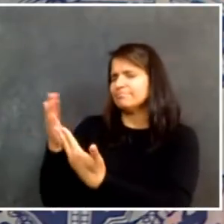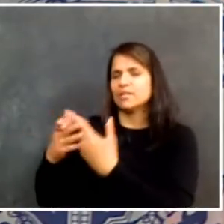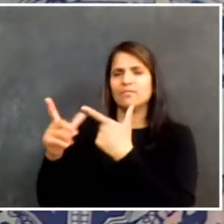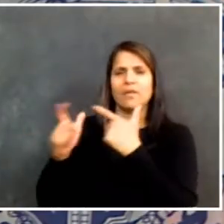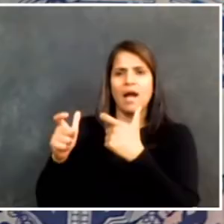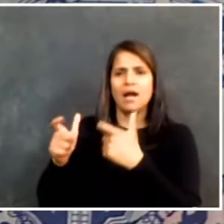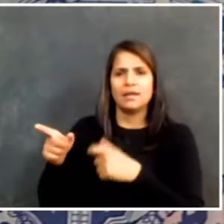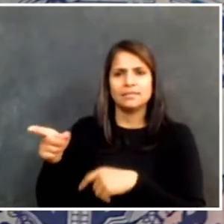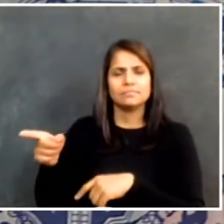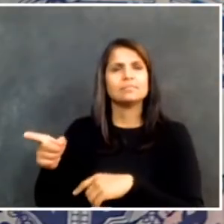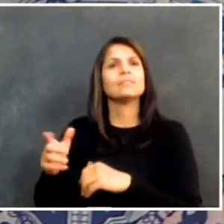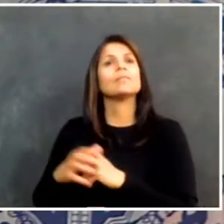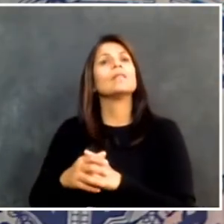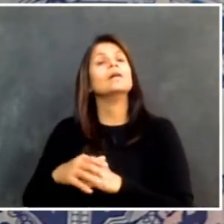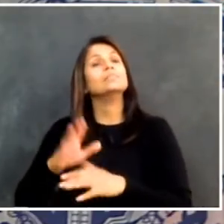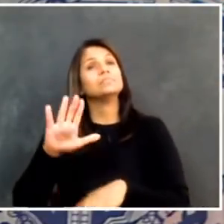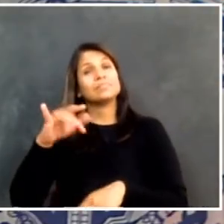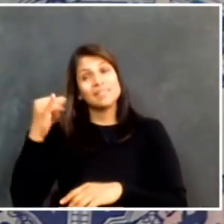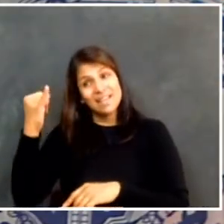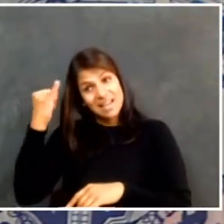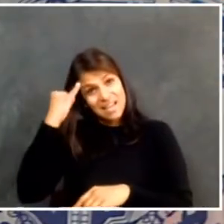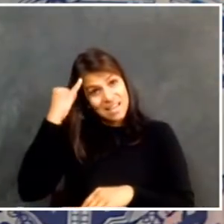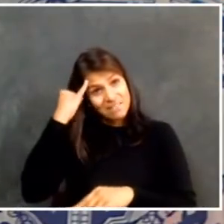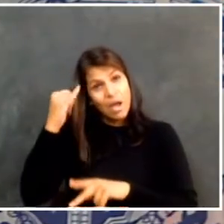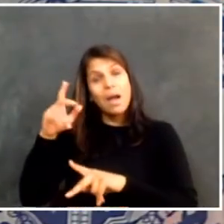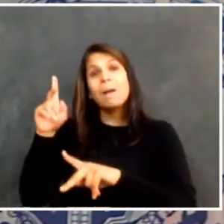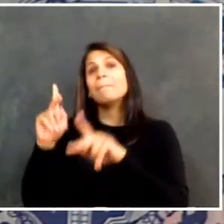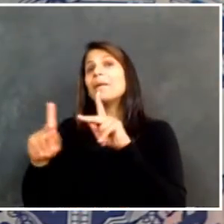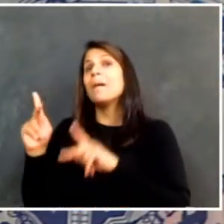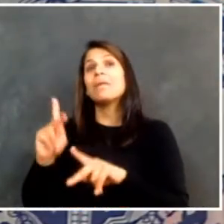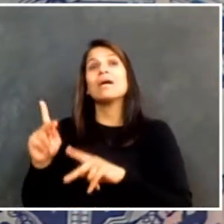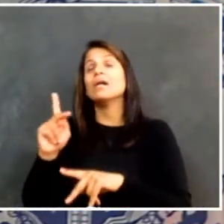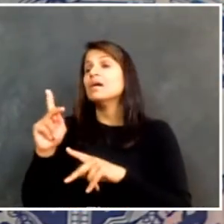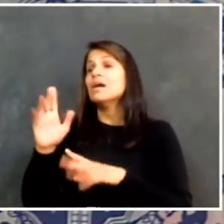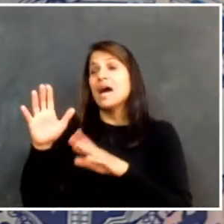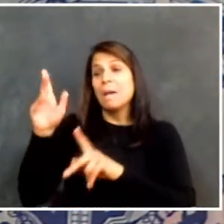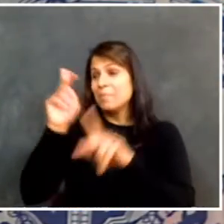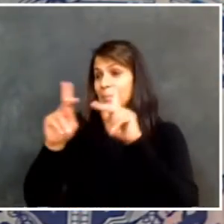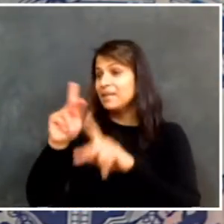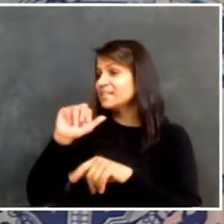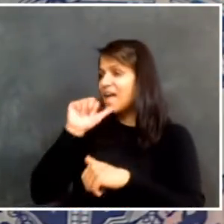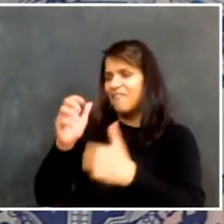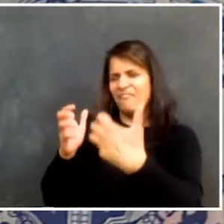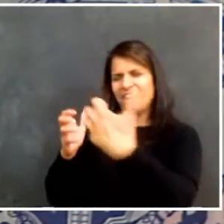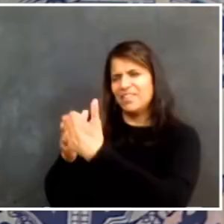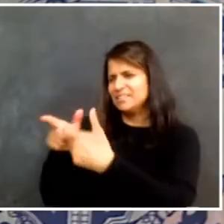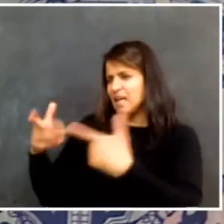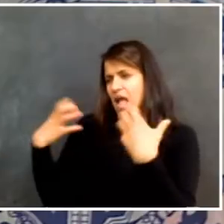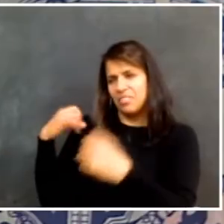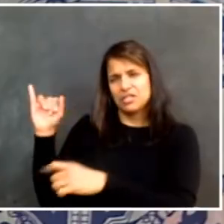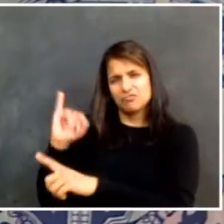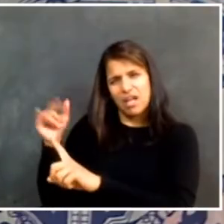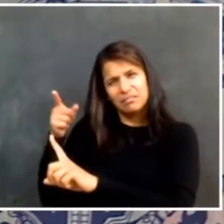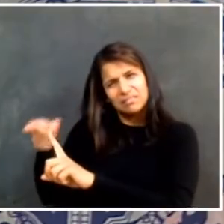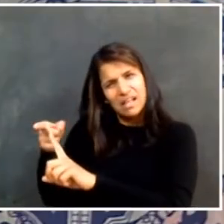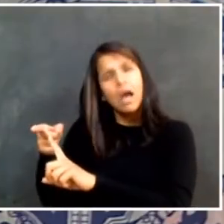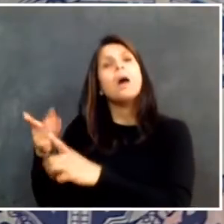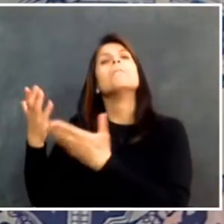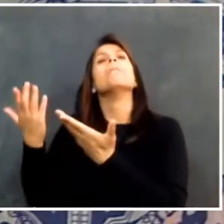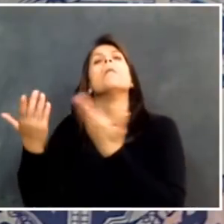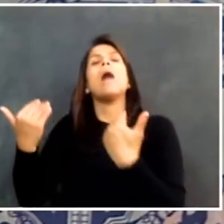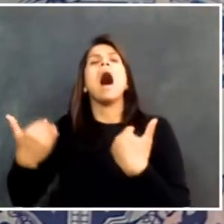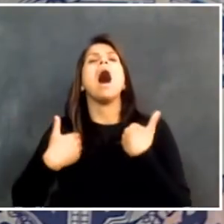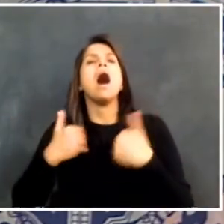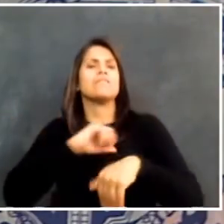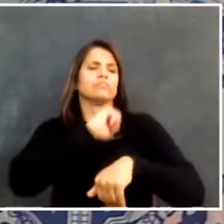there's, for a lot of people, we've expanded NYC Care. So that's building out, and that means even if you're an undocumented person, you can get a healthcare card,